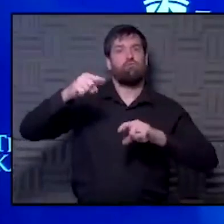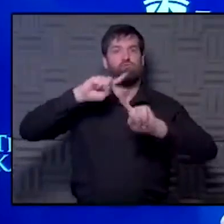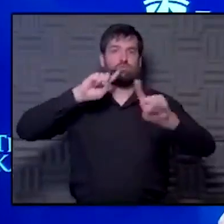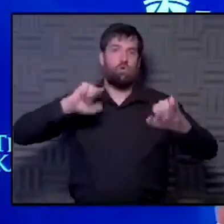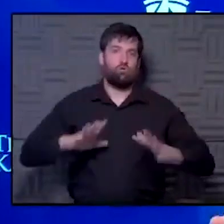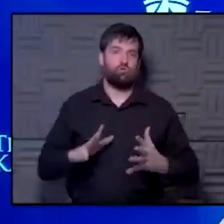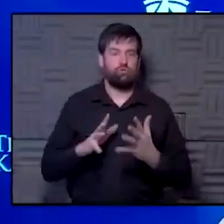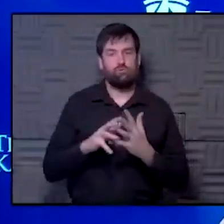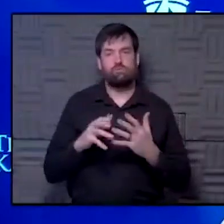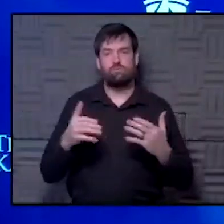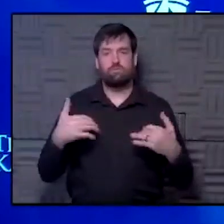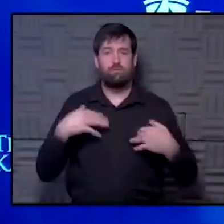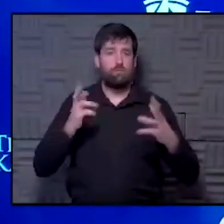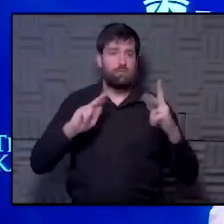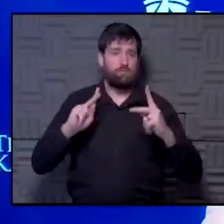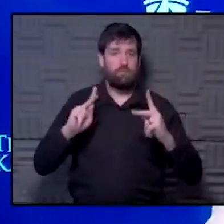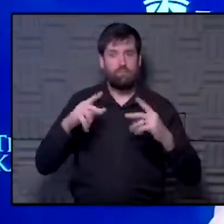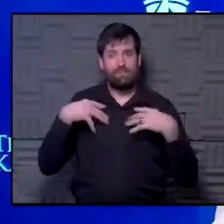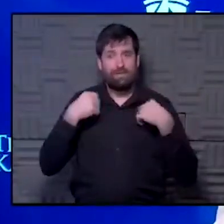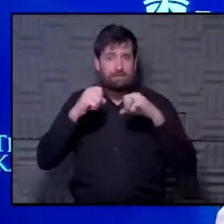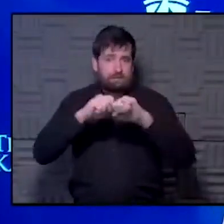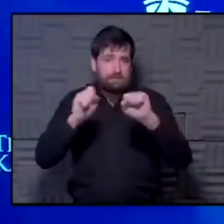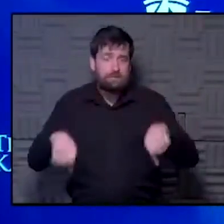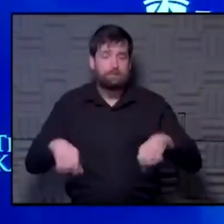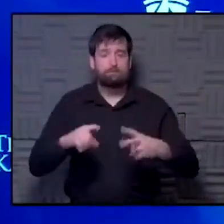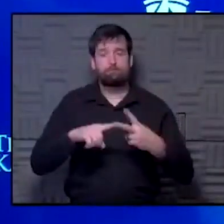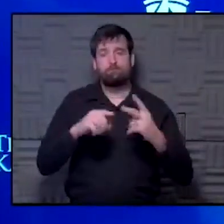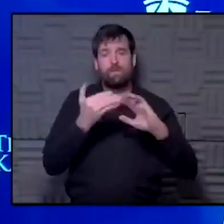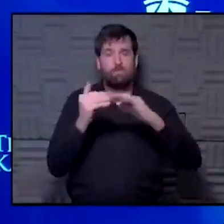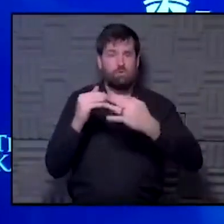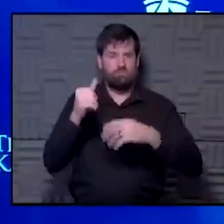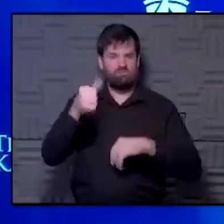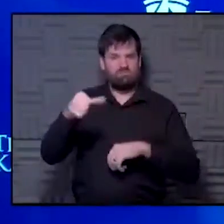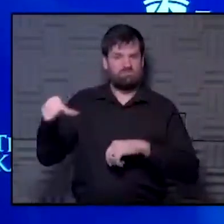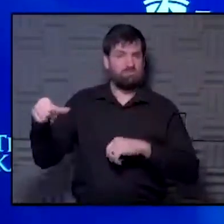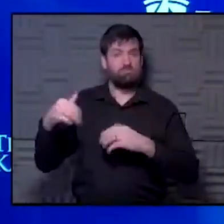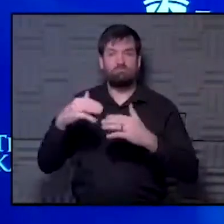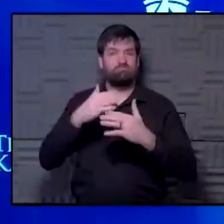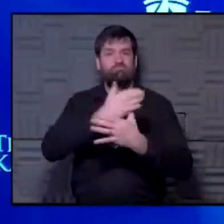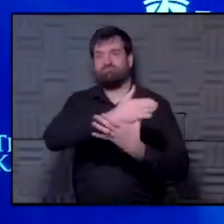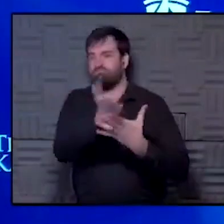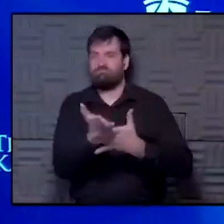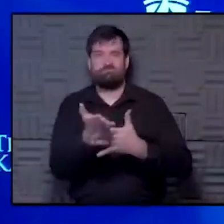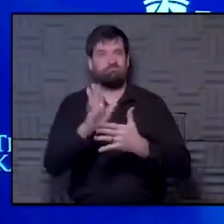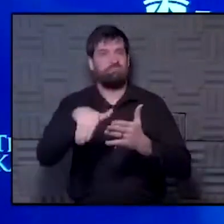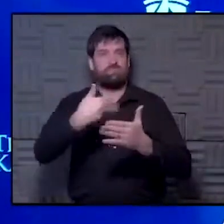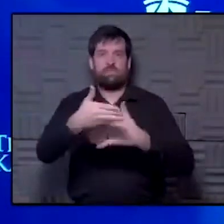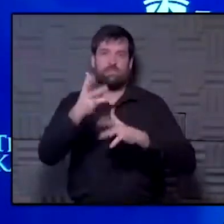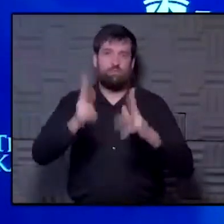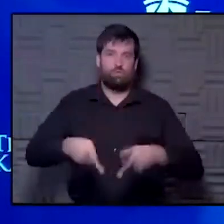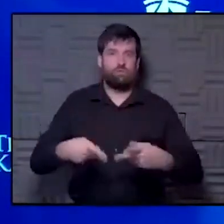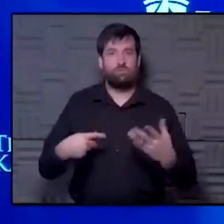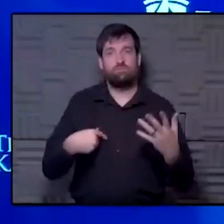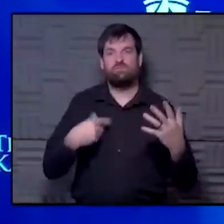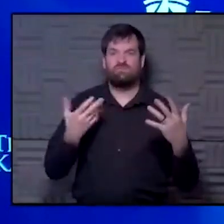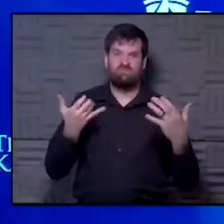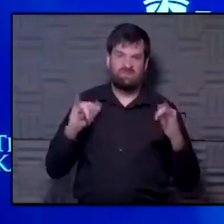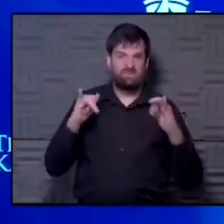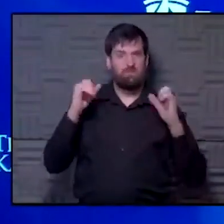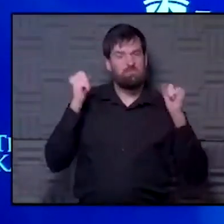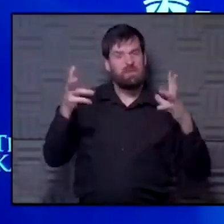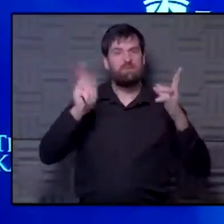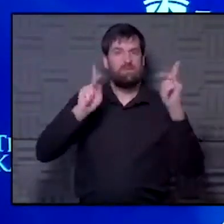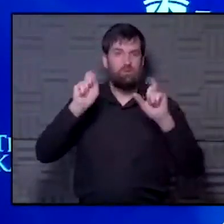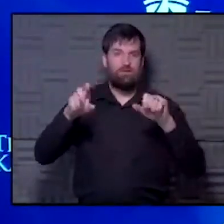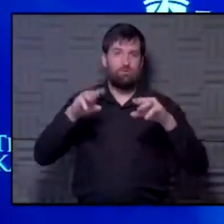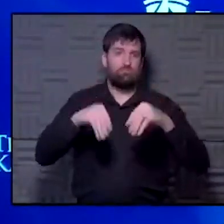So when we have people in a health system or in the community turning it down, well, we just go to the next person in line. So we have a lot of people we still have to distribute